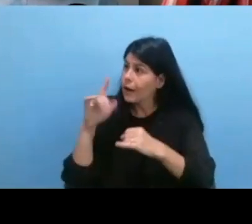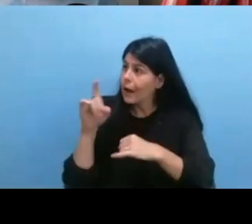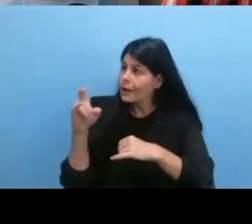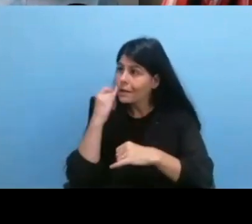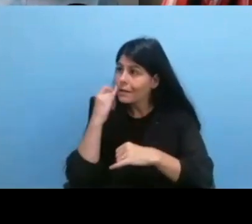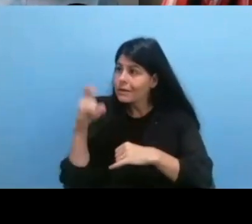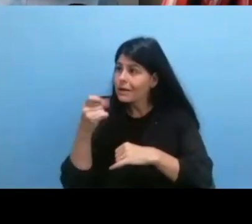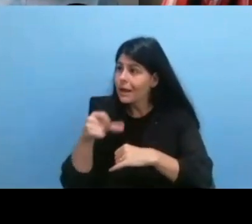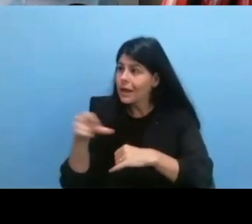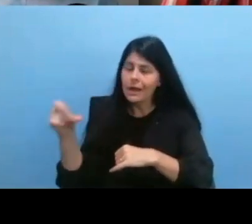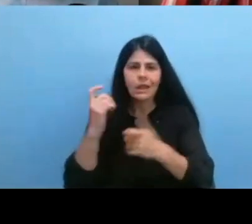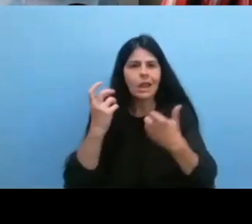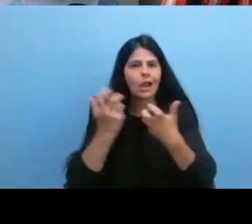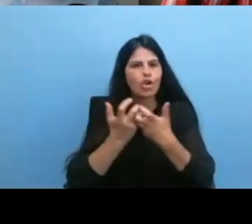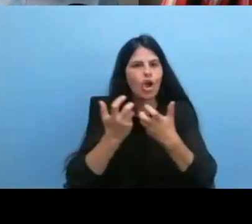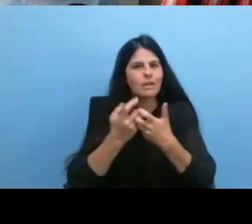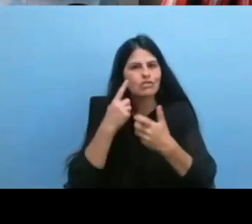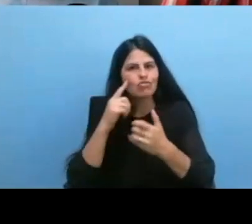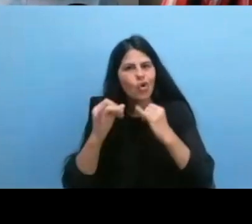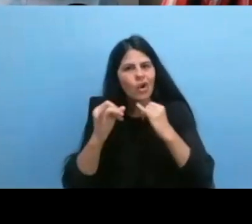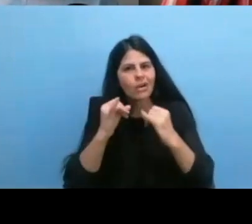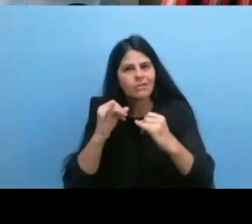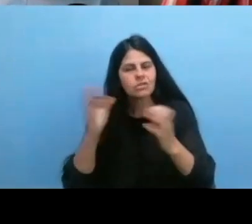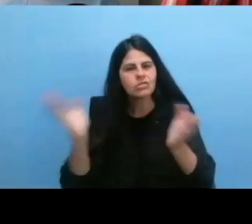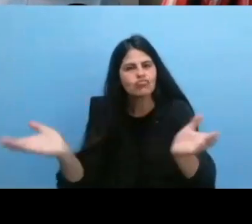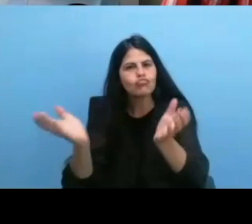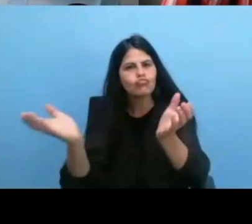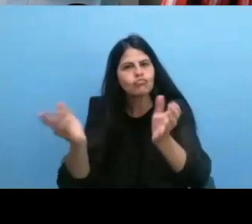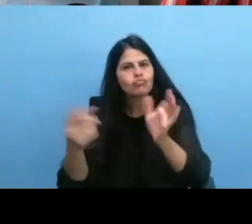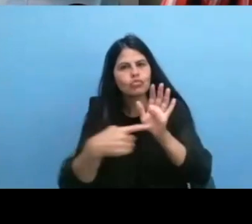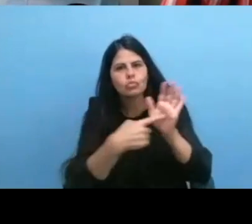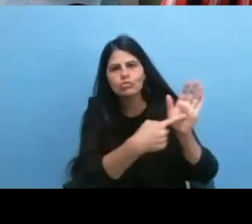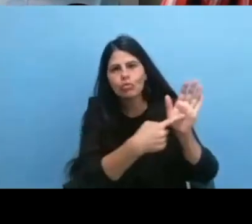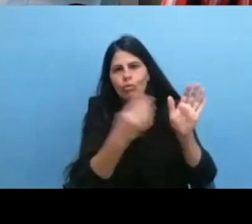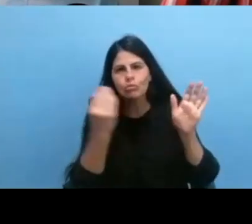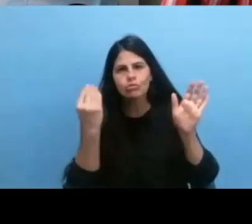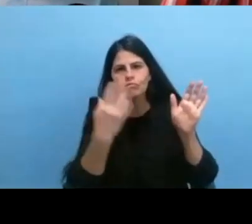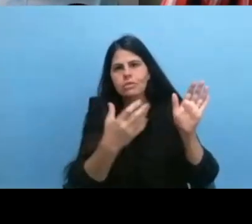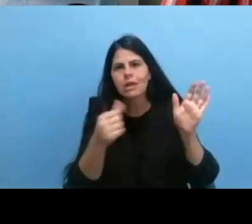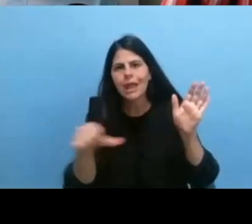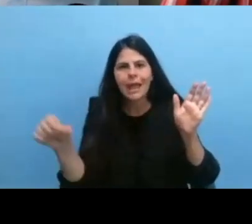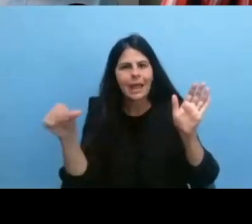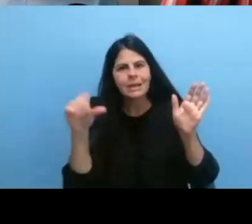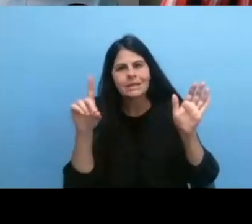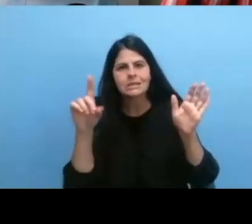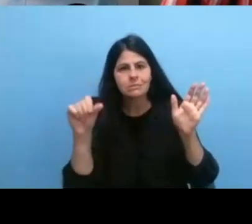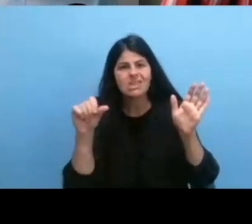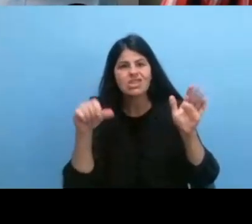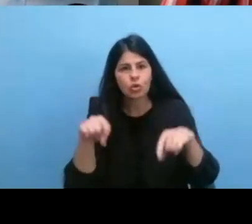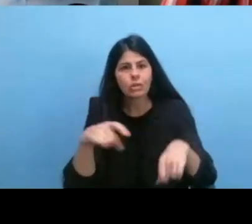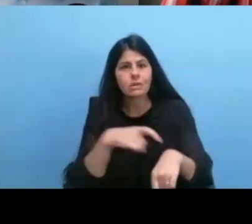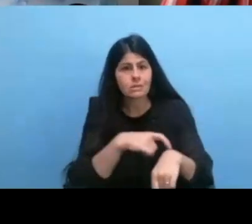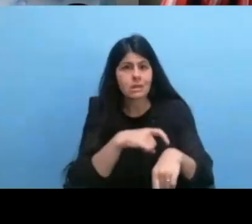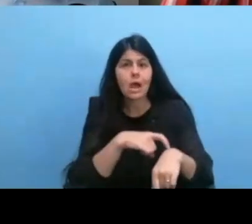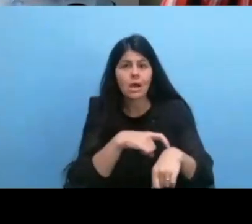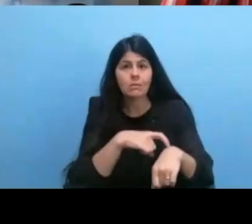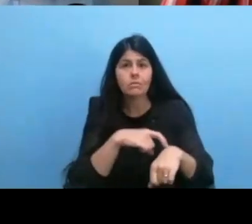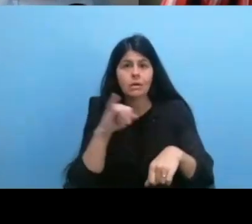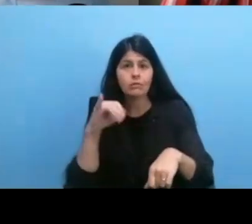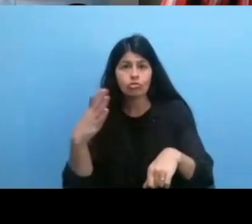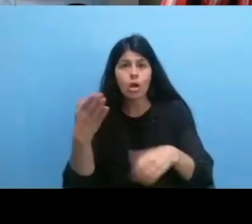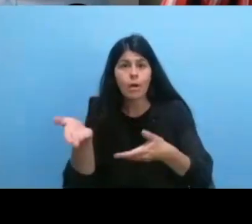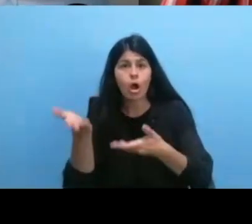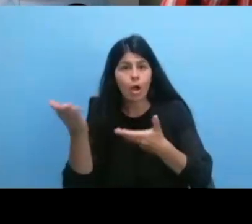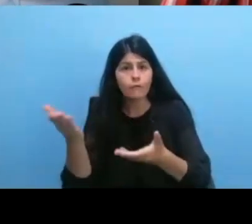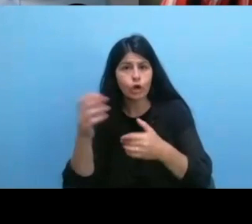interview, encouraging them to disclose any disabilities at the time of a job offer, and continuing to